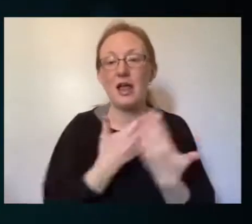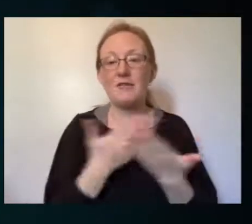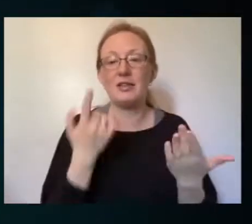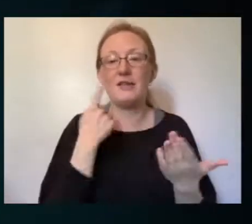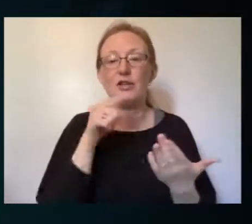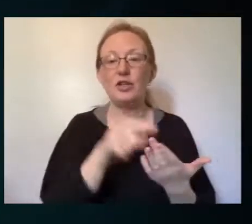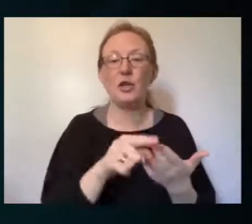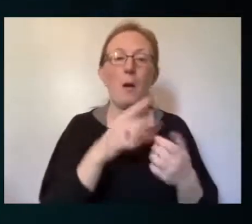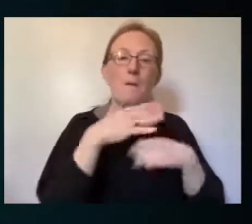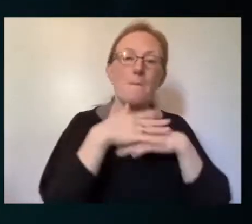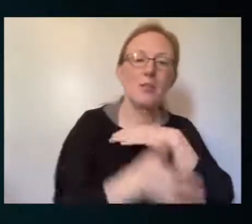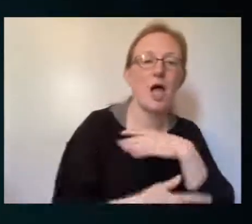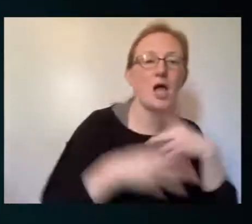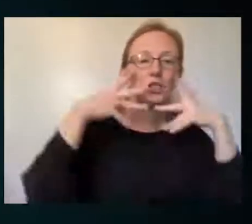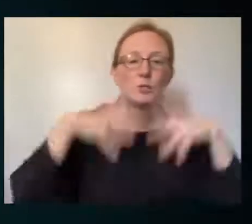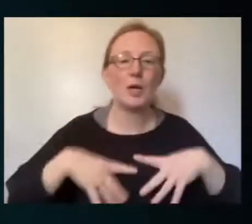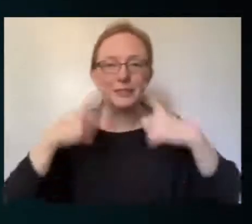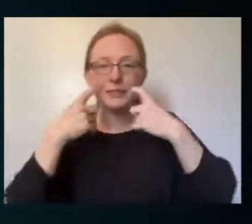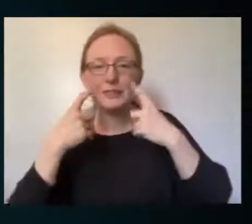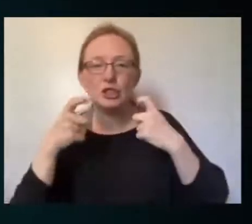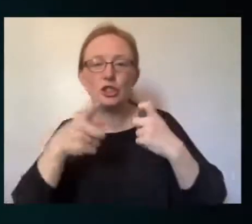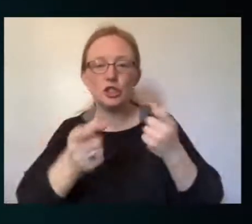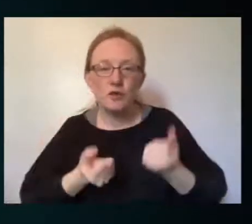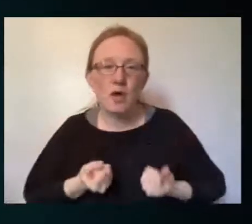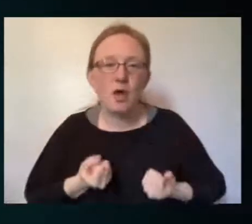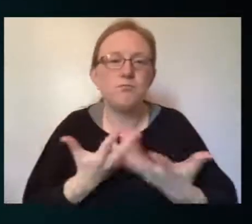and tears you poured into this.